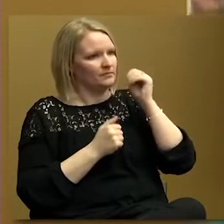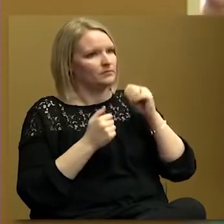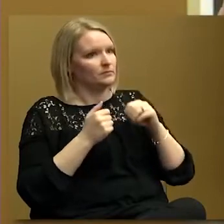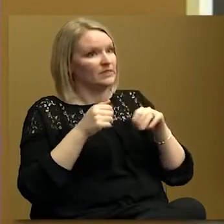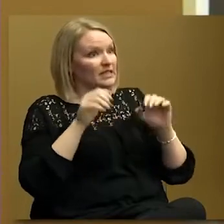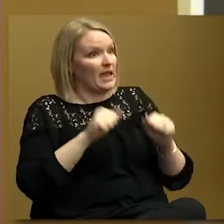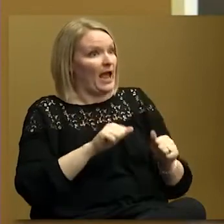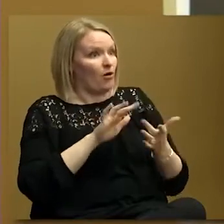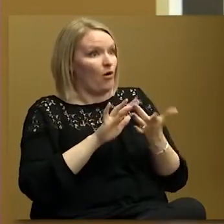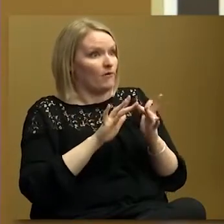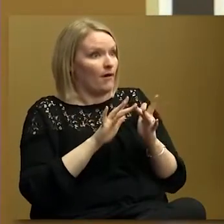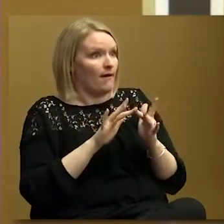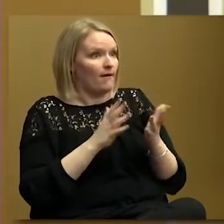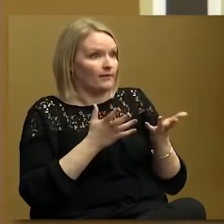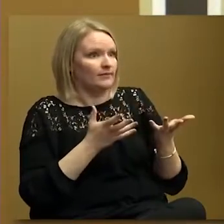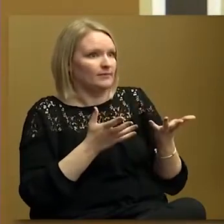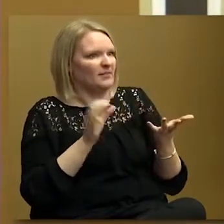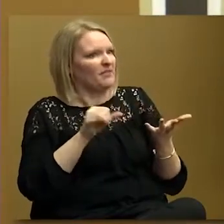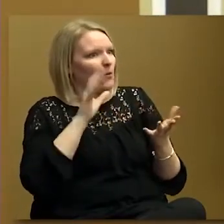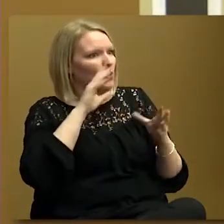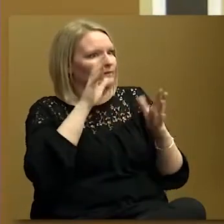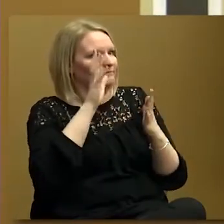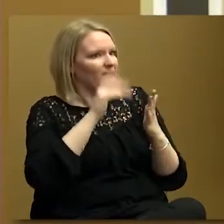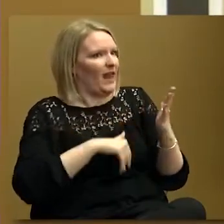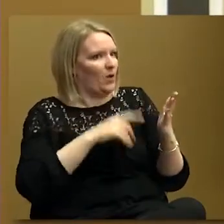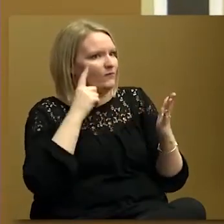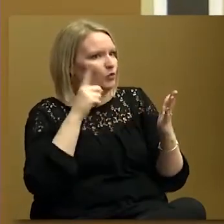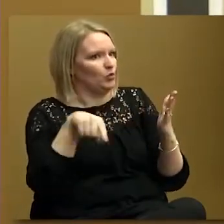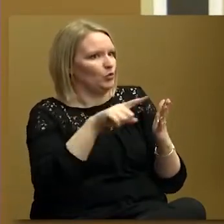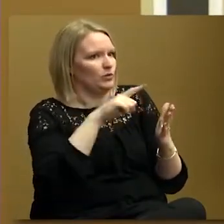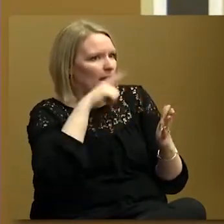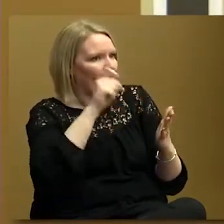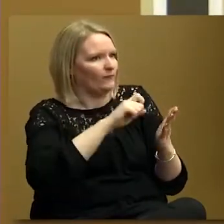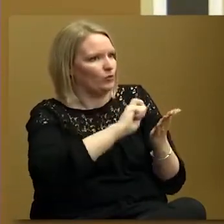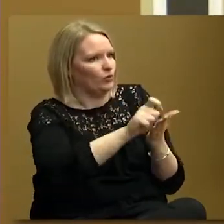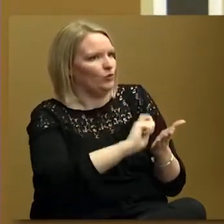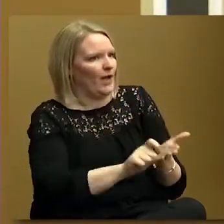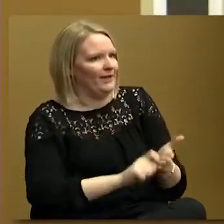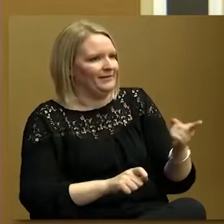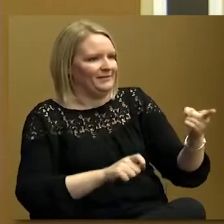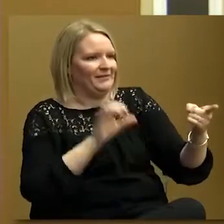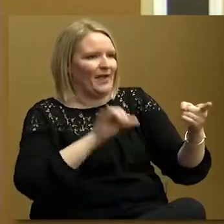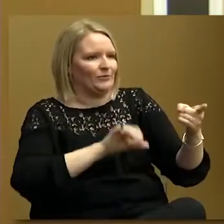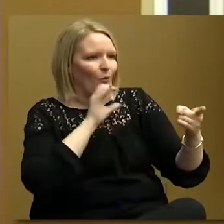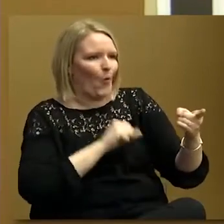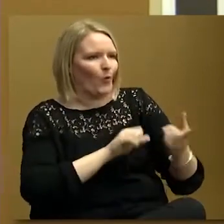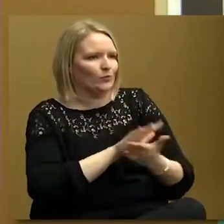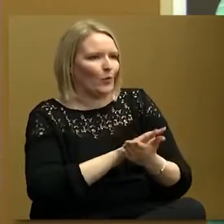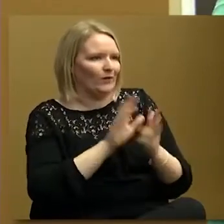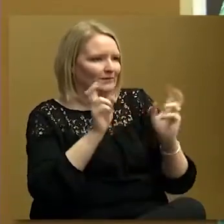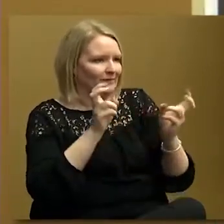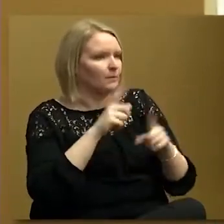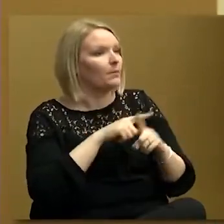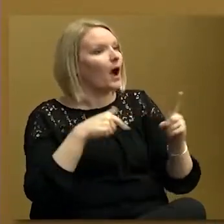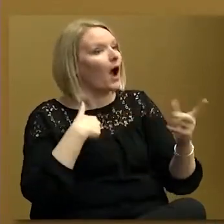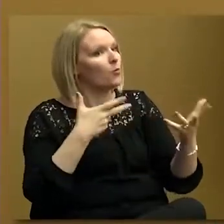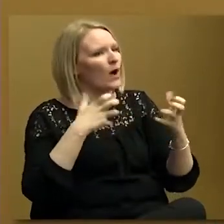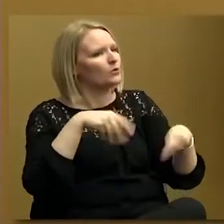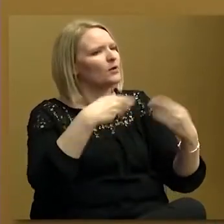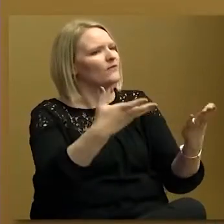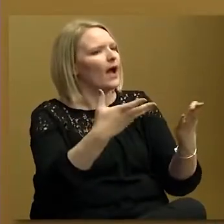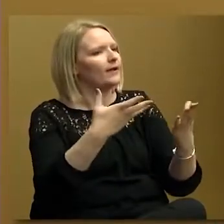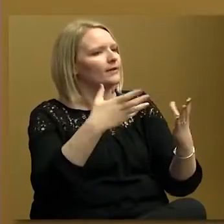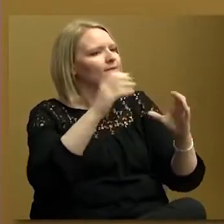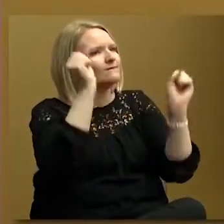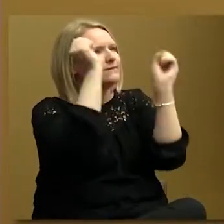online, so it does it for you. You don't even have to do this part. This is the old school. But I wanted you to have that